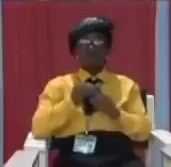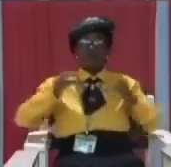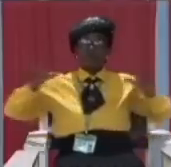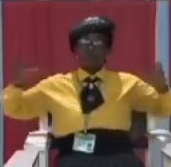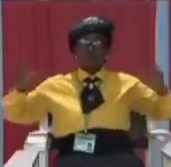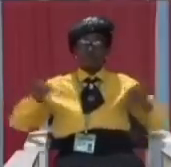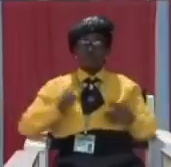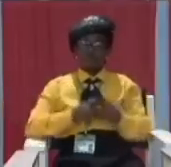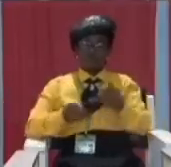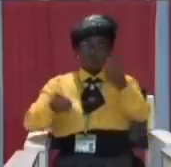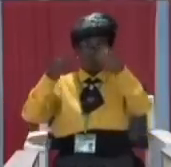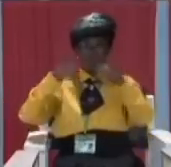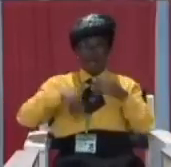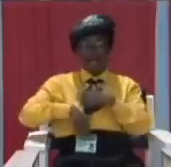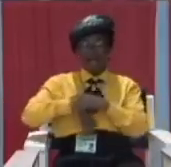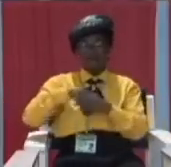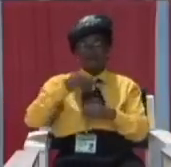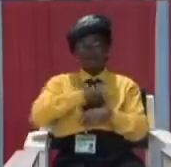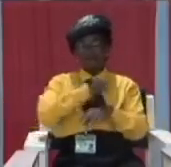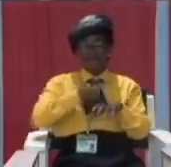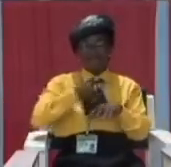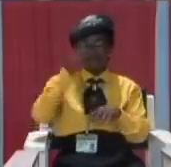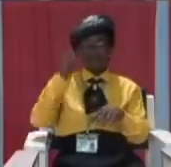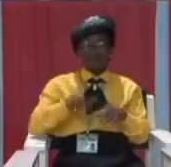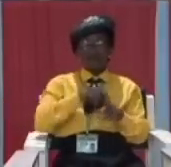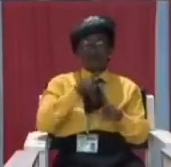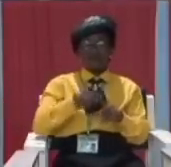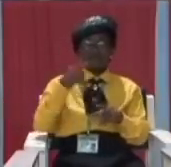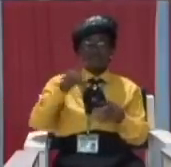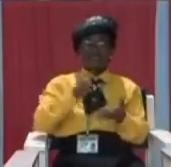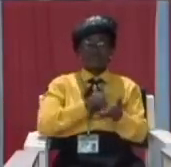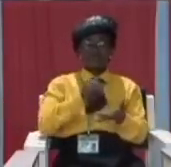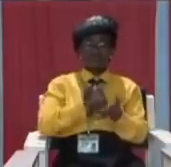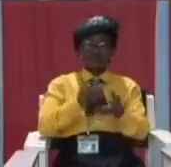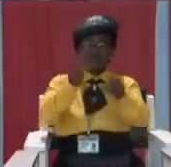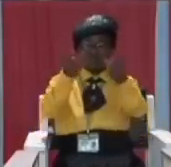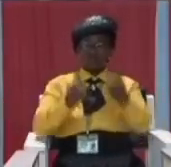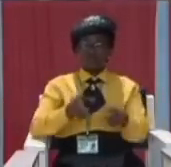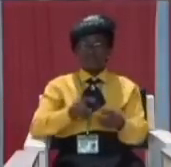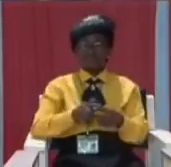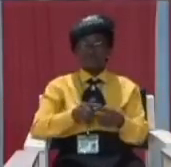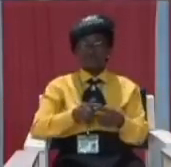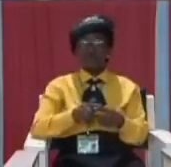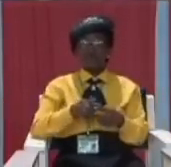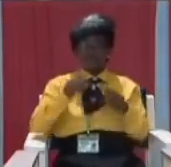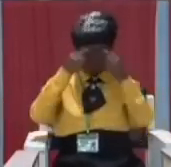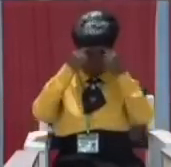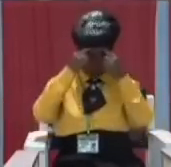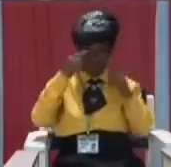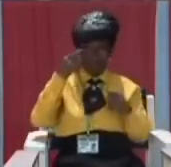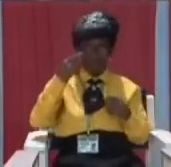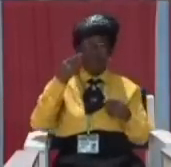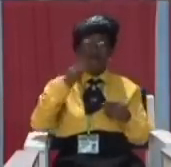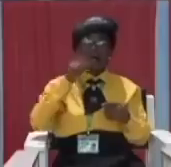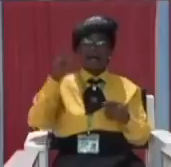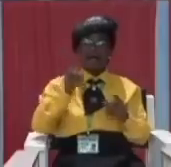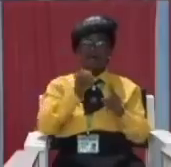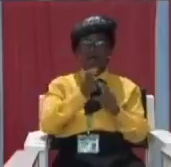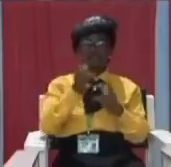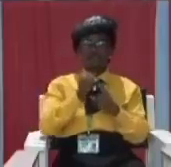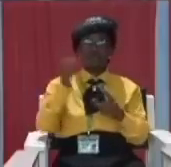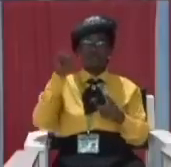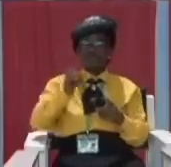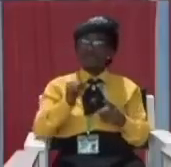naturally. And when the doctors wanted to consider her for operation, they tested the blood, and